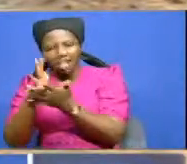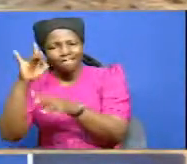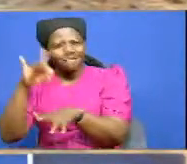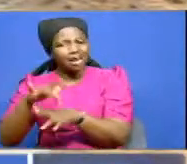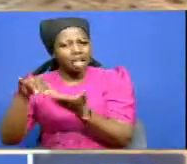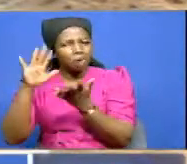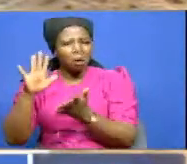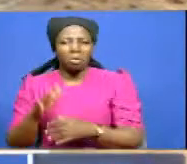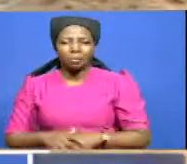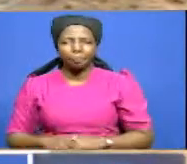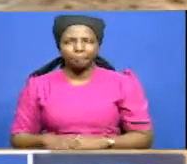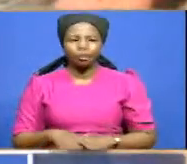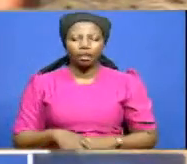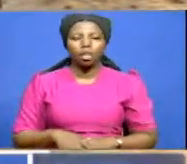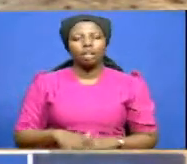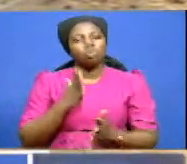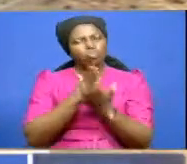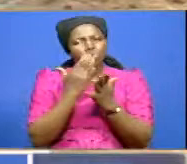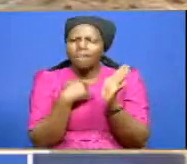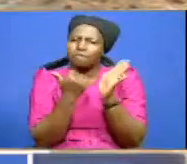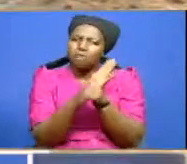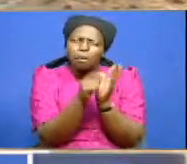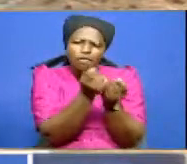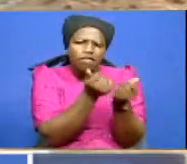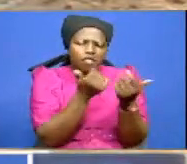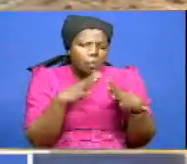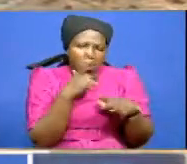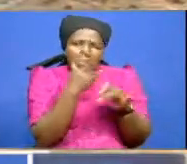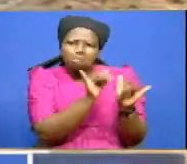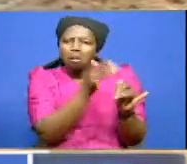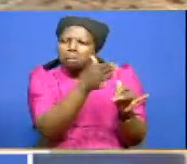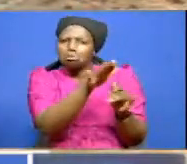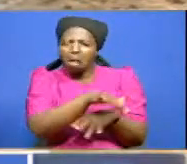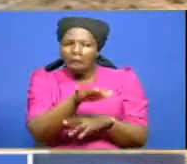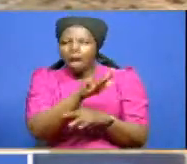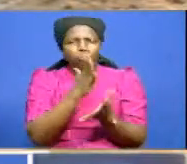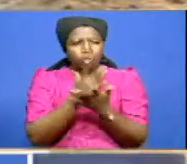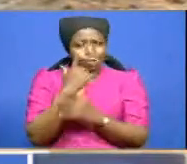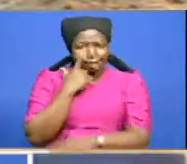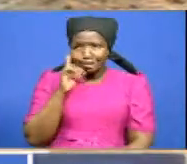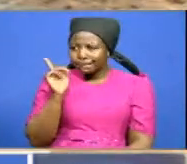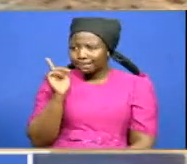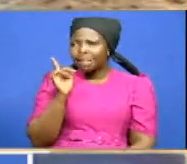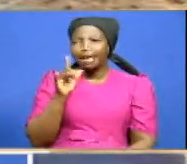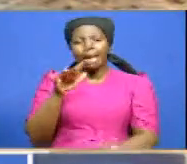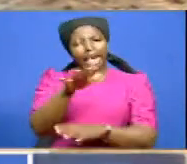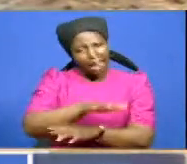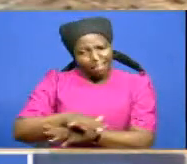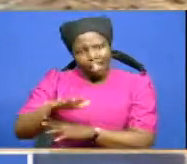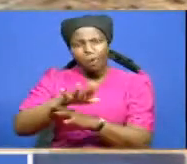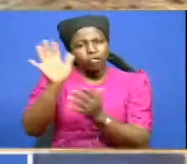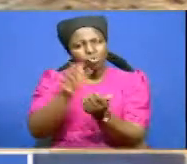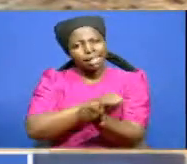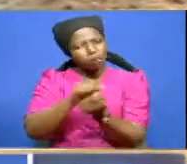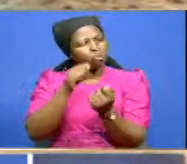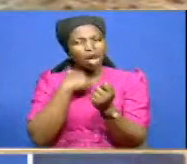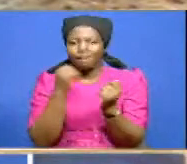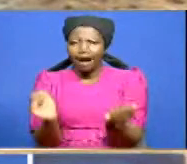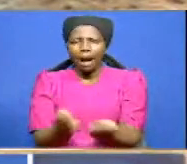shida. Wachache wetu ambao tumebaki hapa tunaona kama hii imekuwa pollutant. Environmental pollution is taking